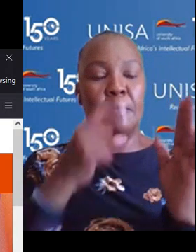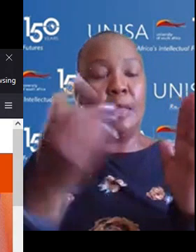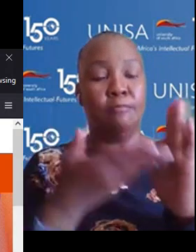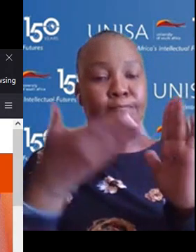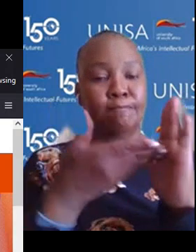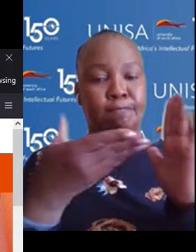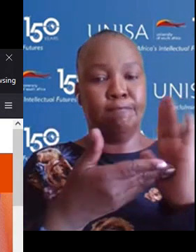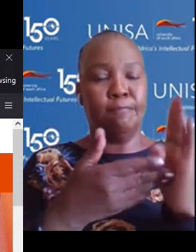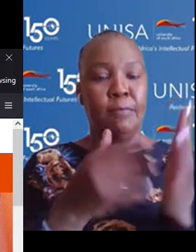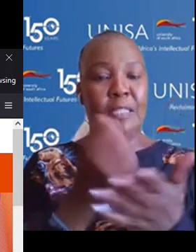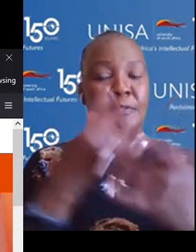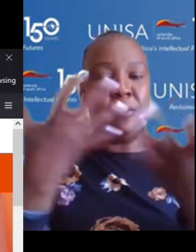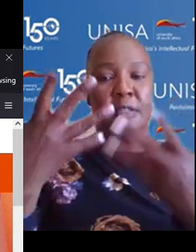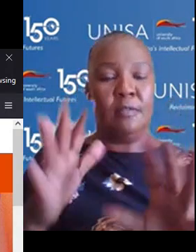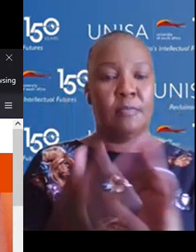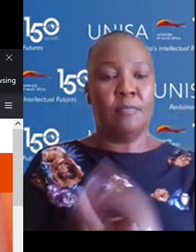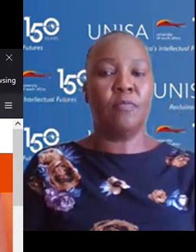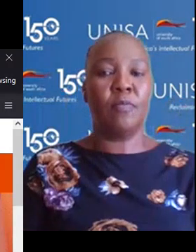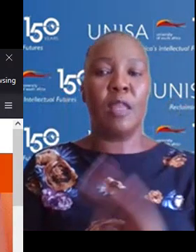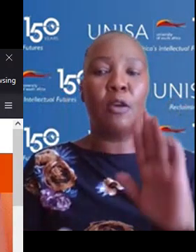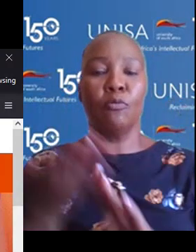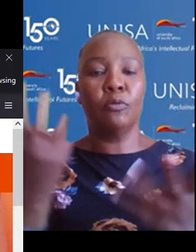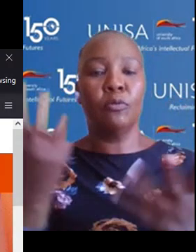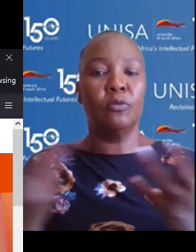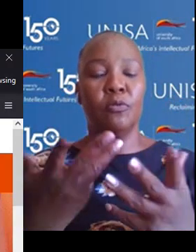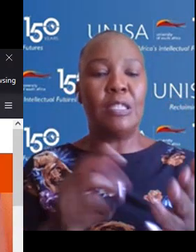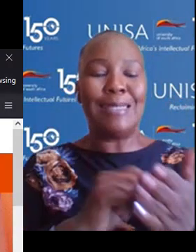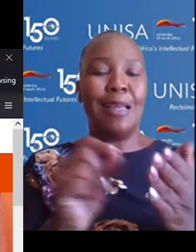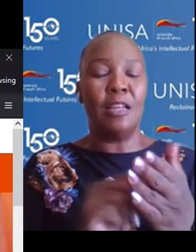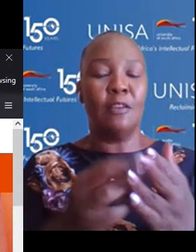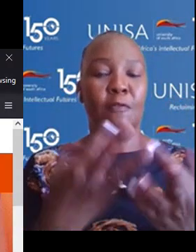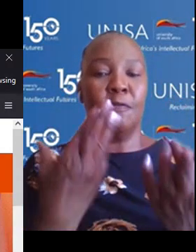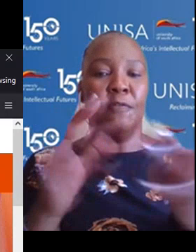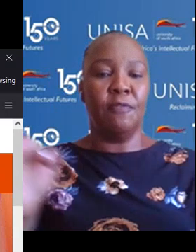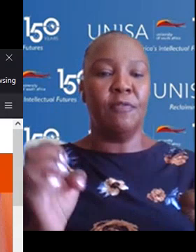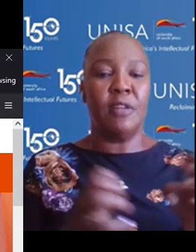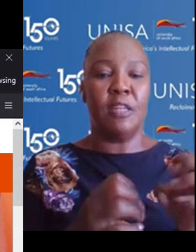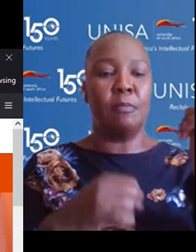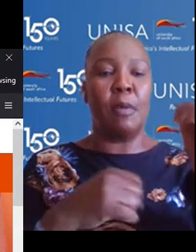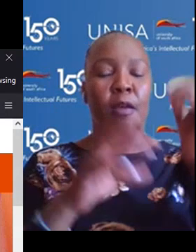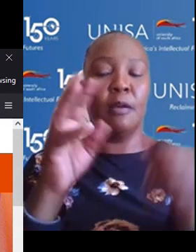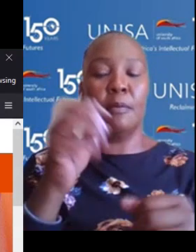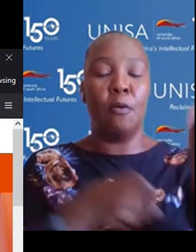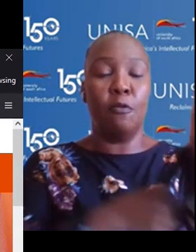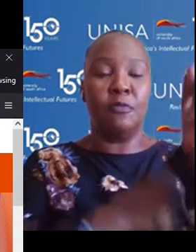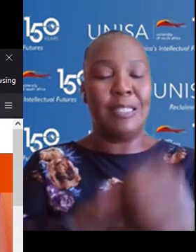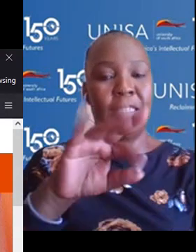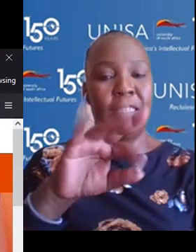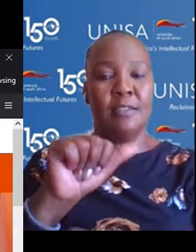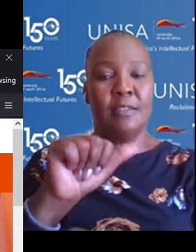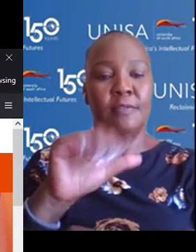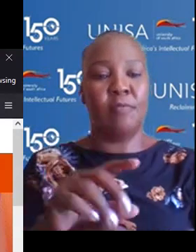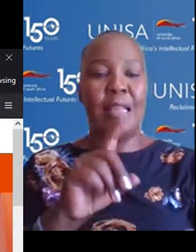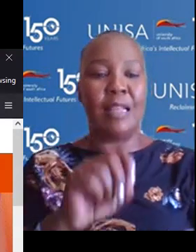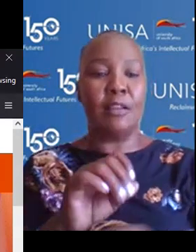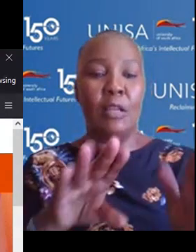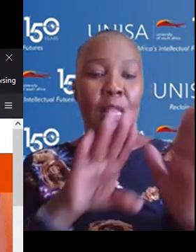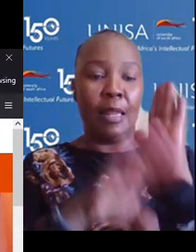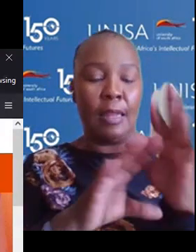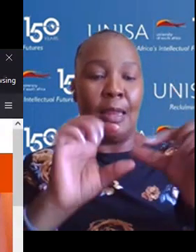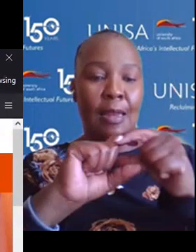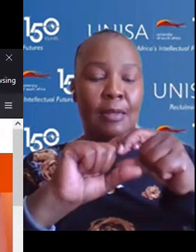one. So you can go get a sign up for a free version of Microsoft 365 by clicking on the link below. You can register with a